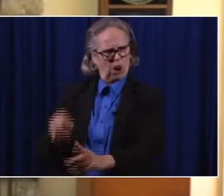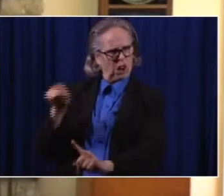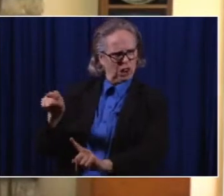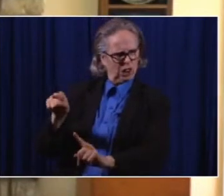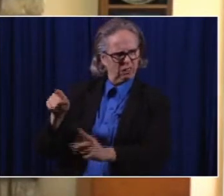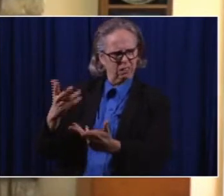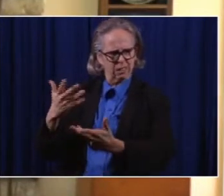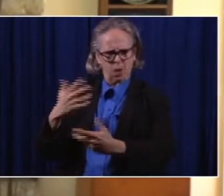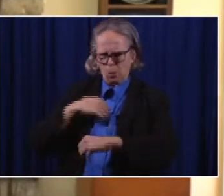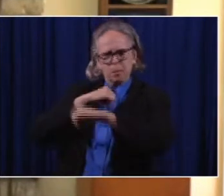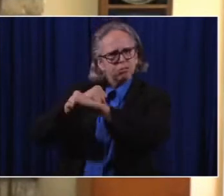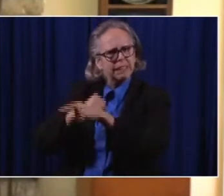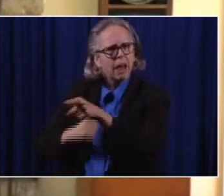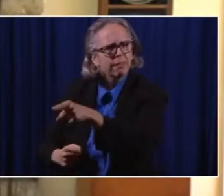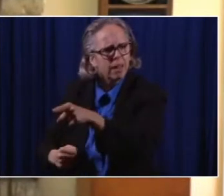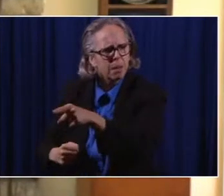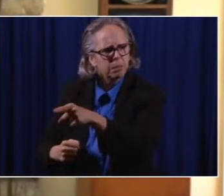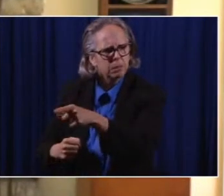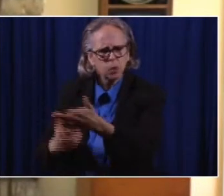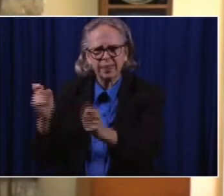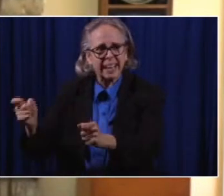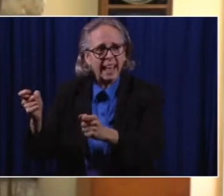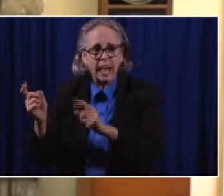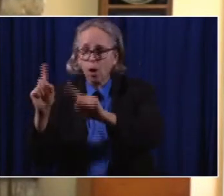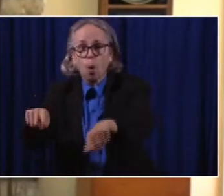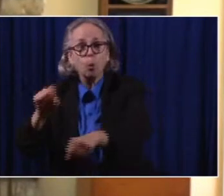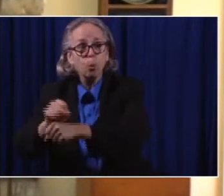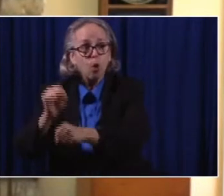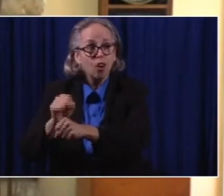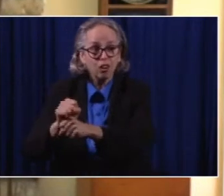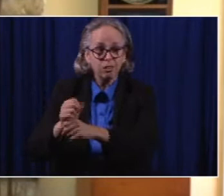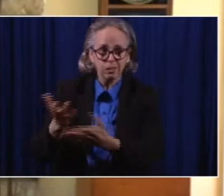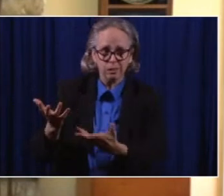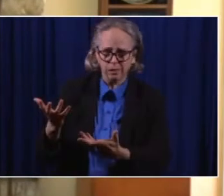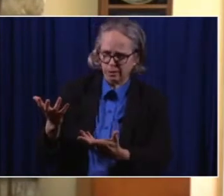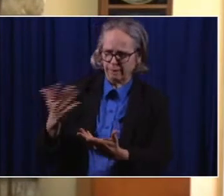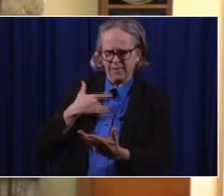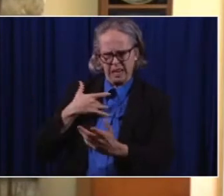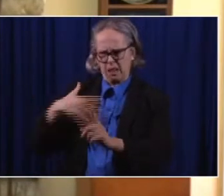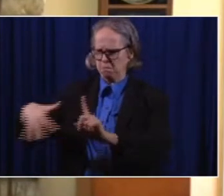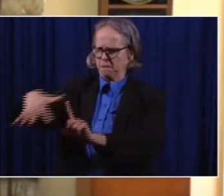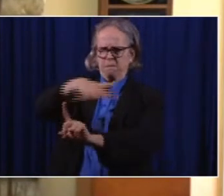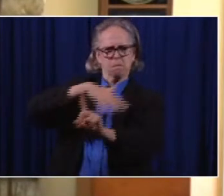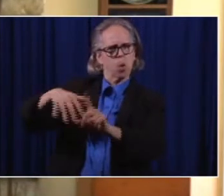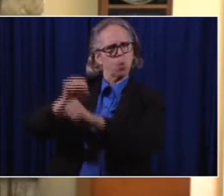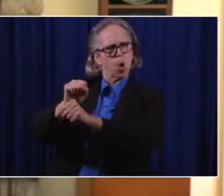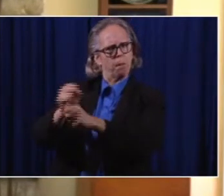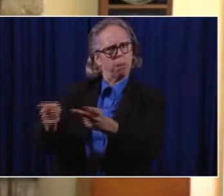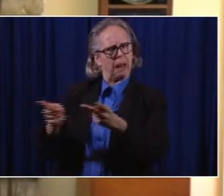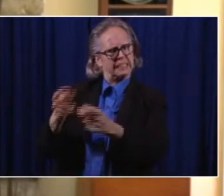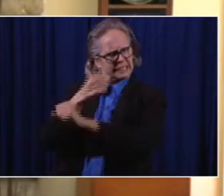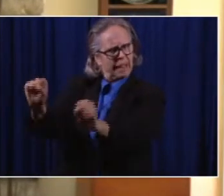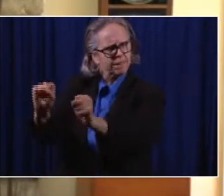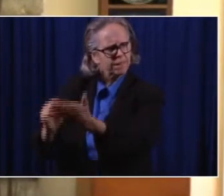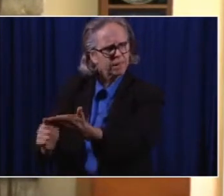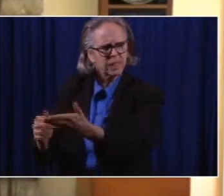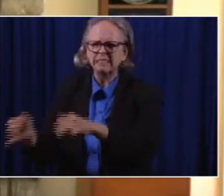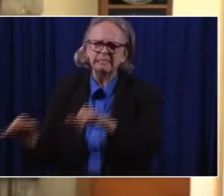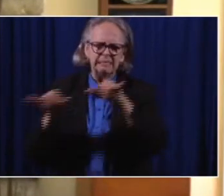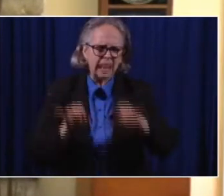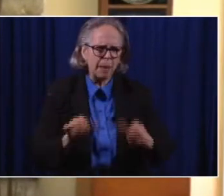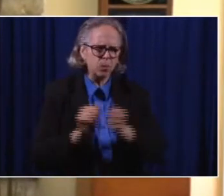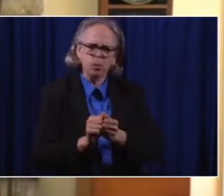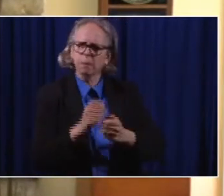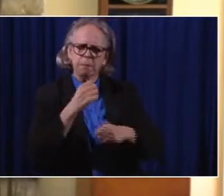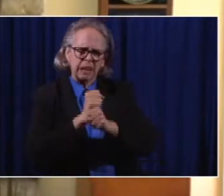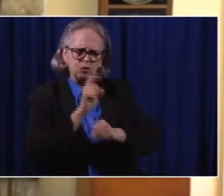be. And for us to ensure that, we have to make sure that everyone that comes in to that store is